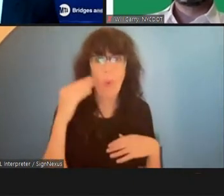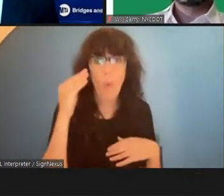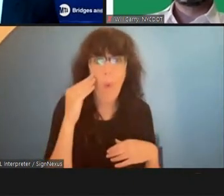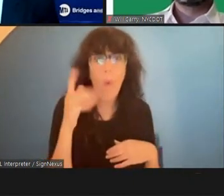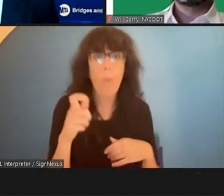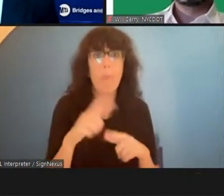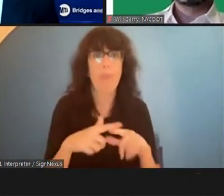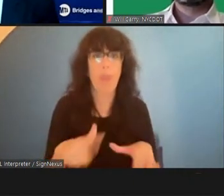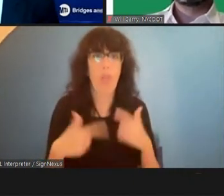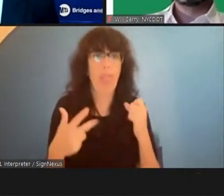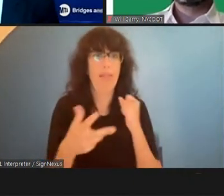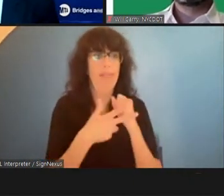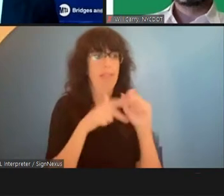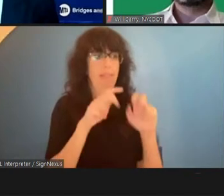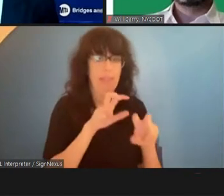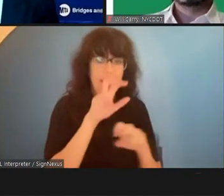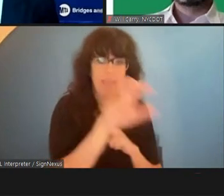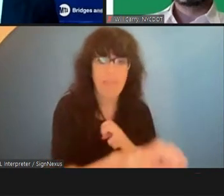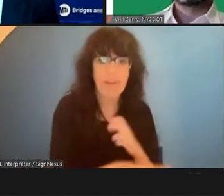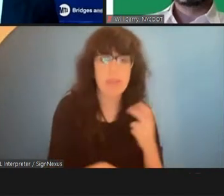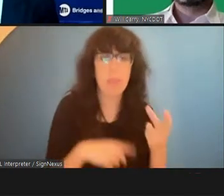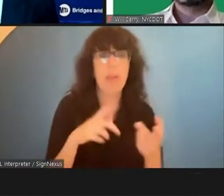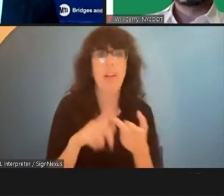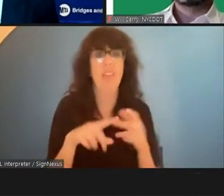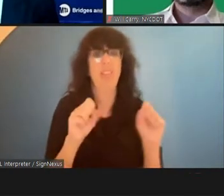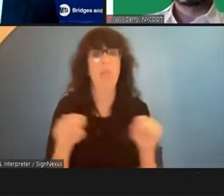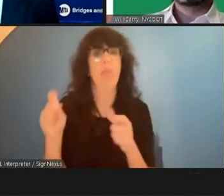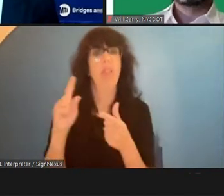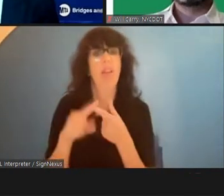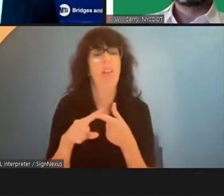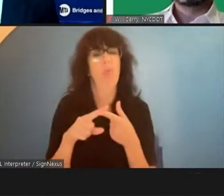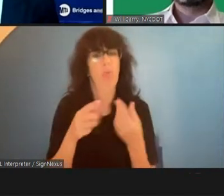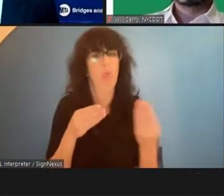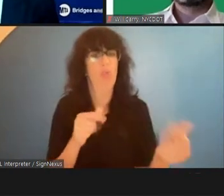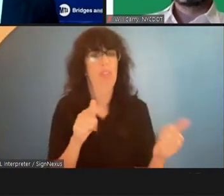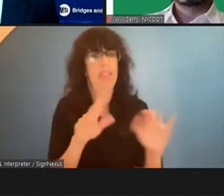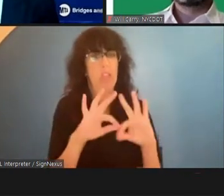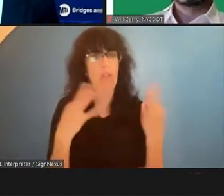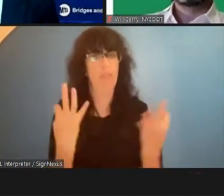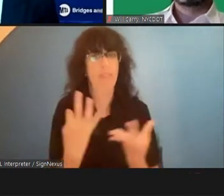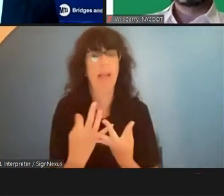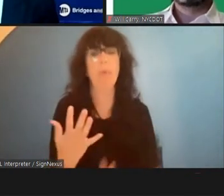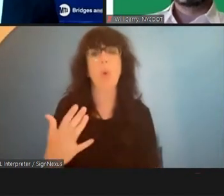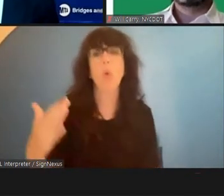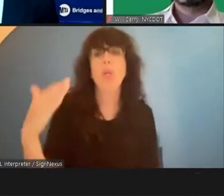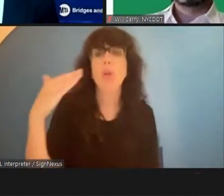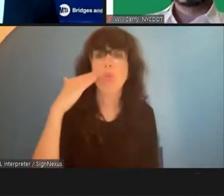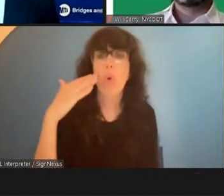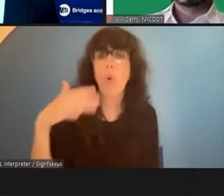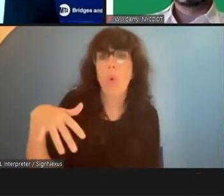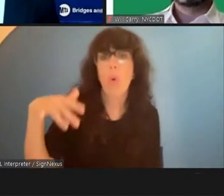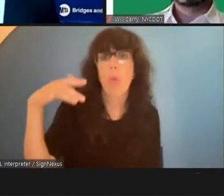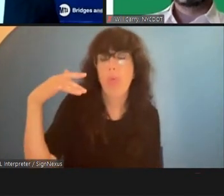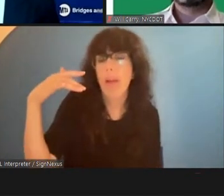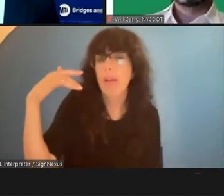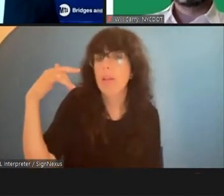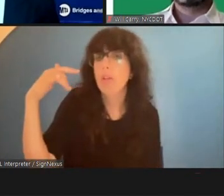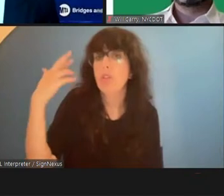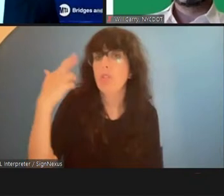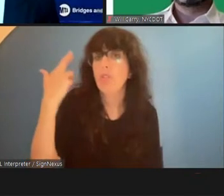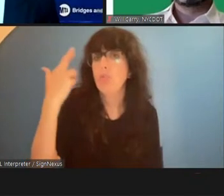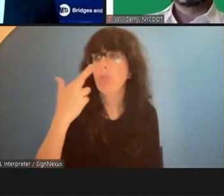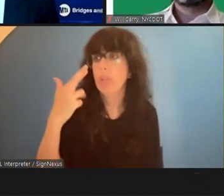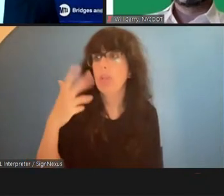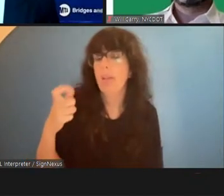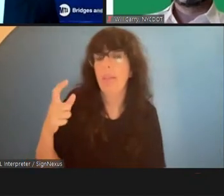their abilities to survive feed their families we all know that while passengers may be charged this additional